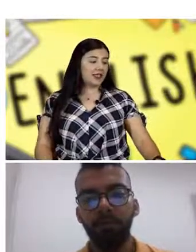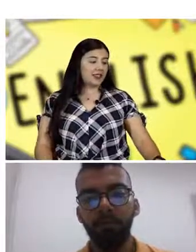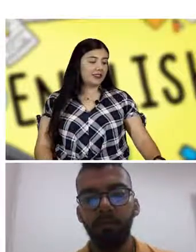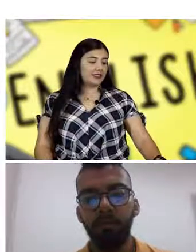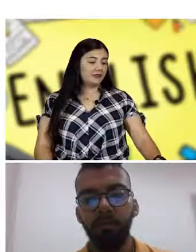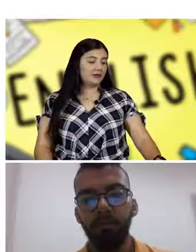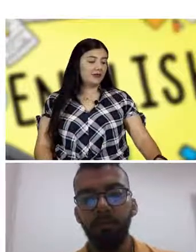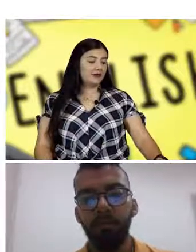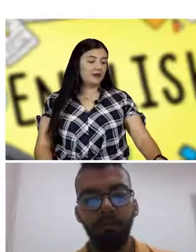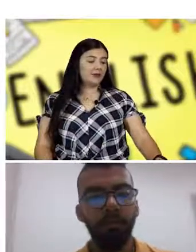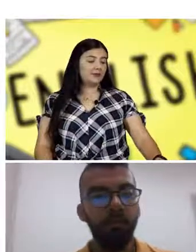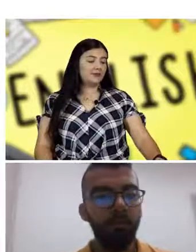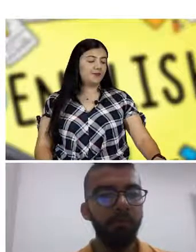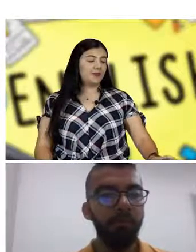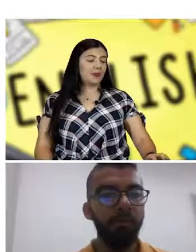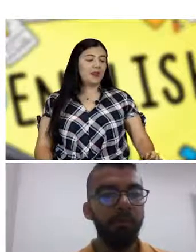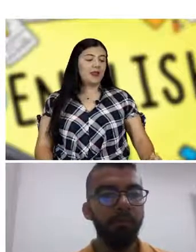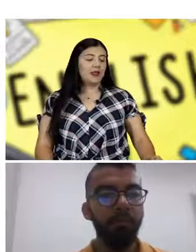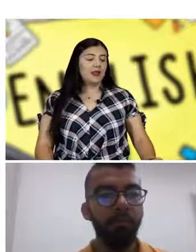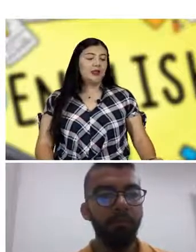a hand. Muy bien.